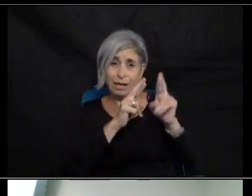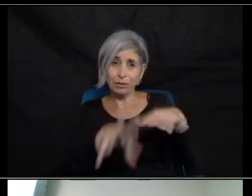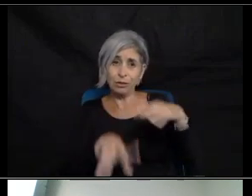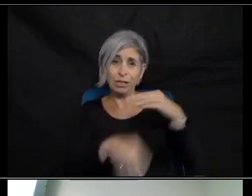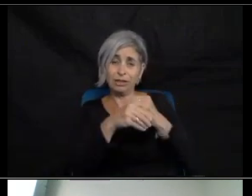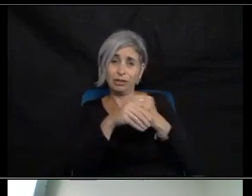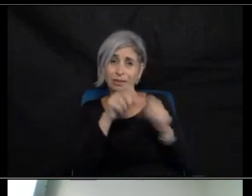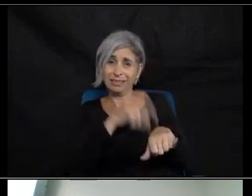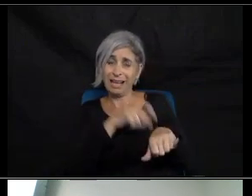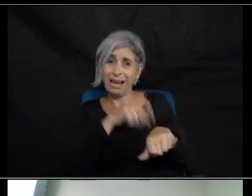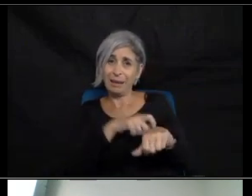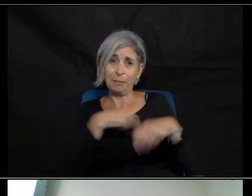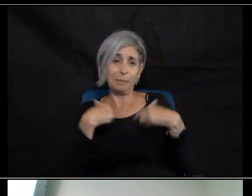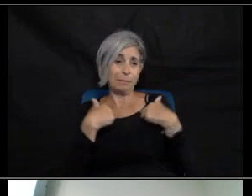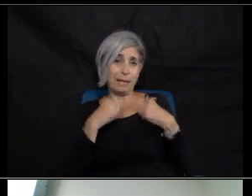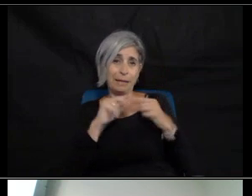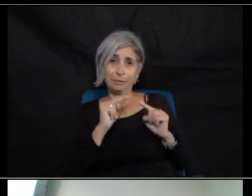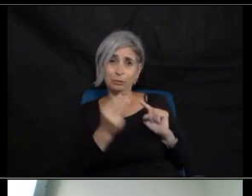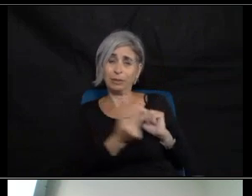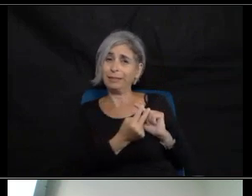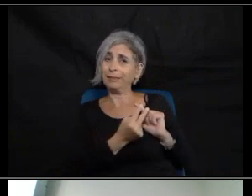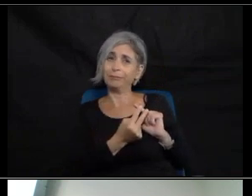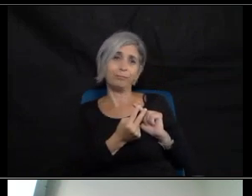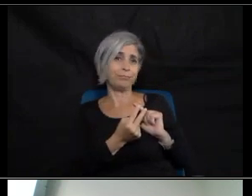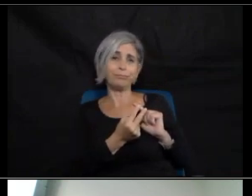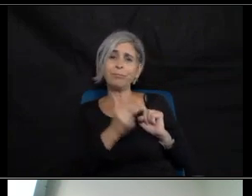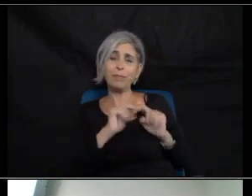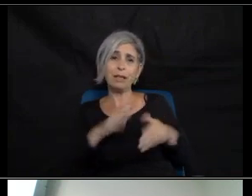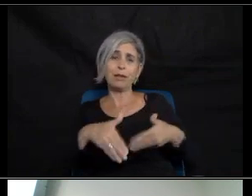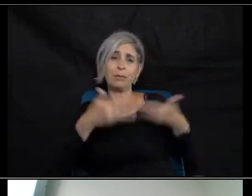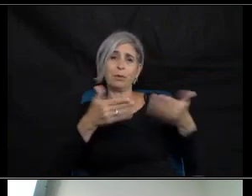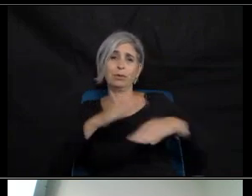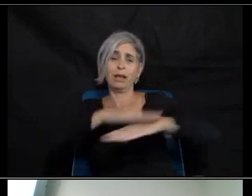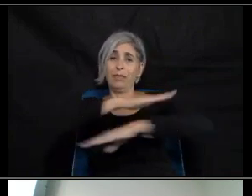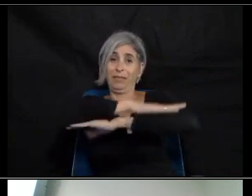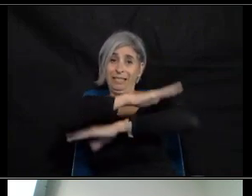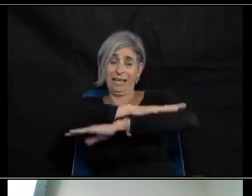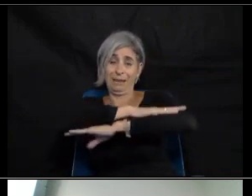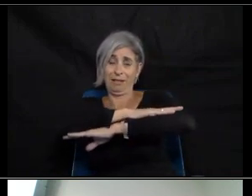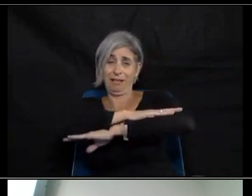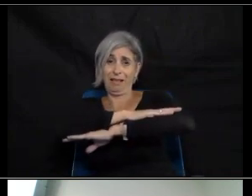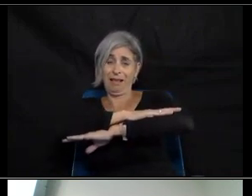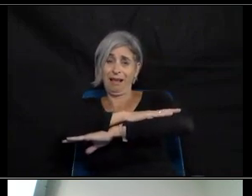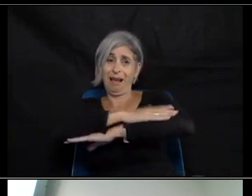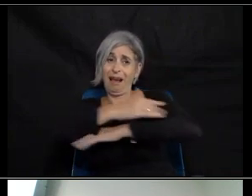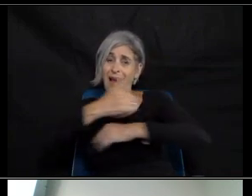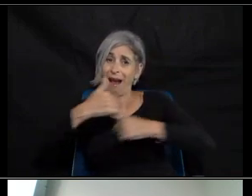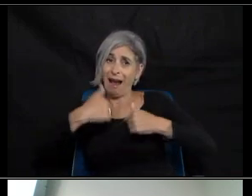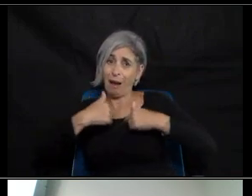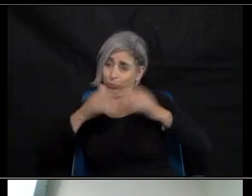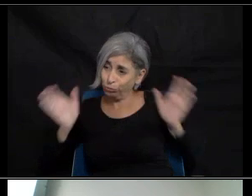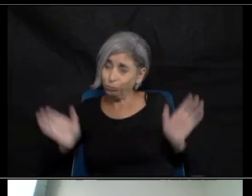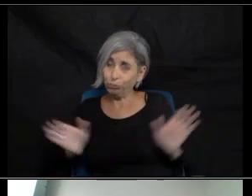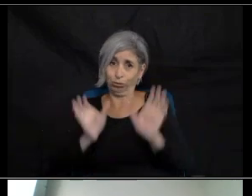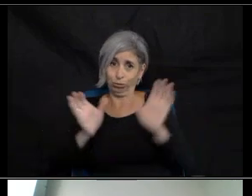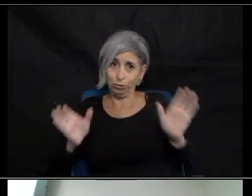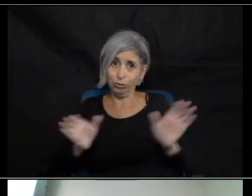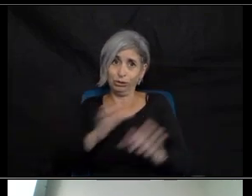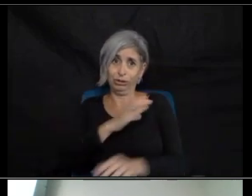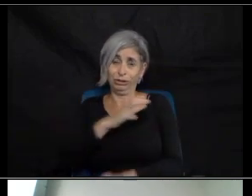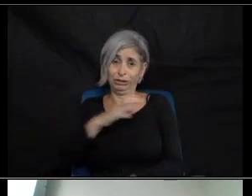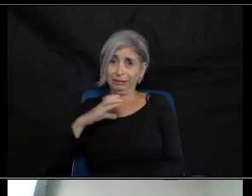additional time, you know, there's a motion on the table, and I would implore my colleagues, you know,